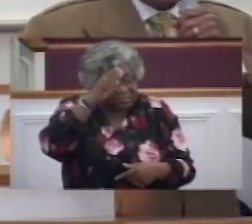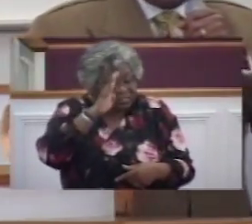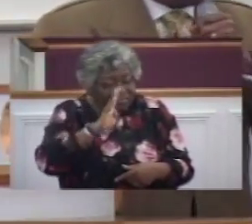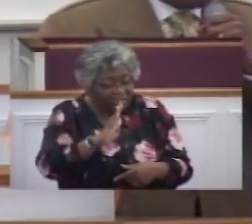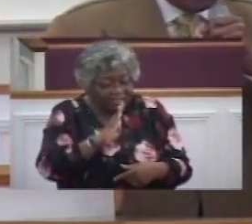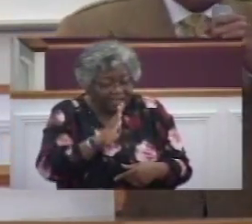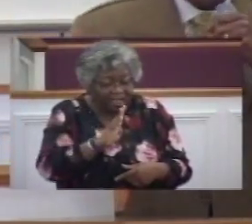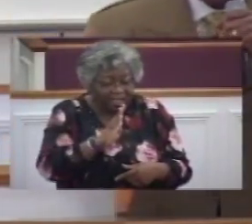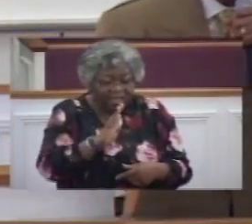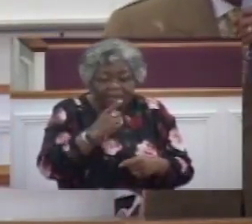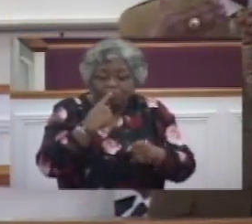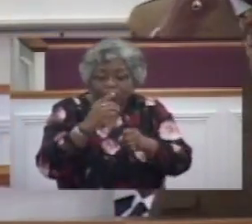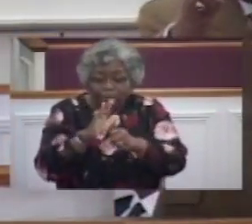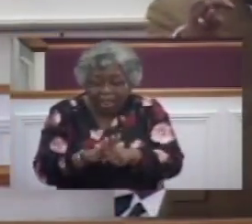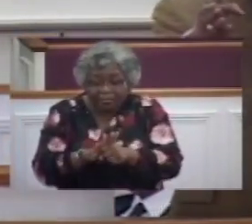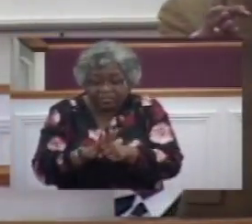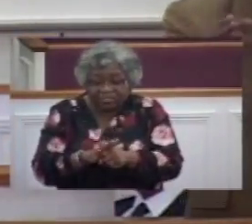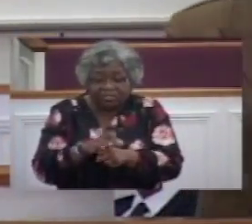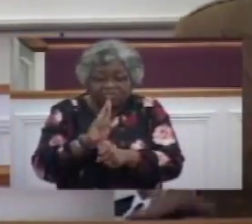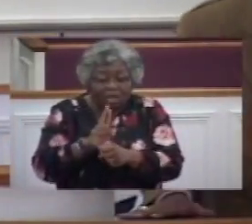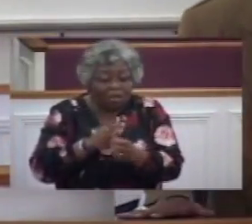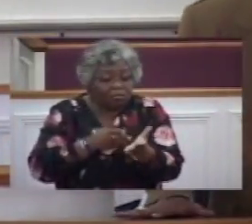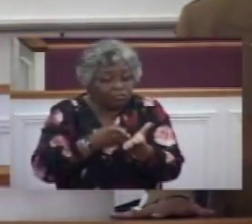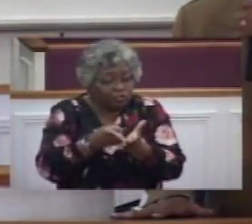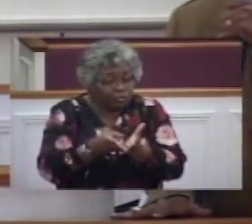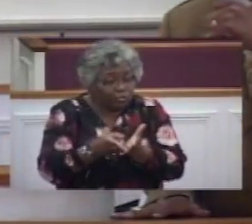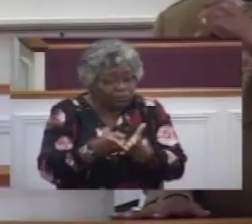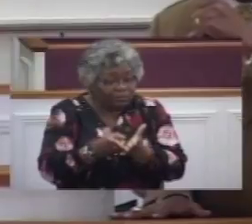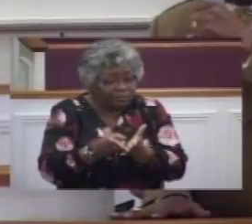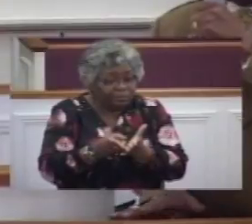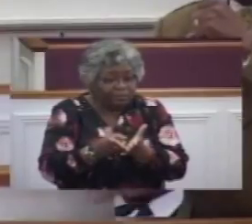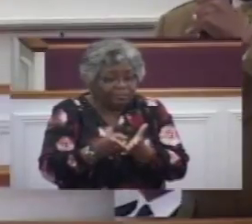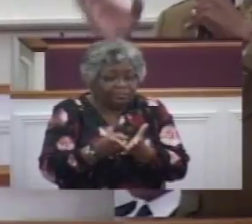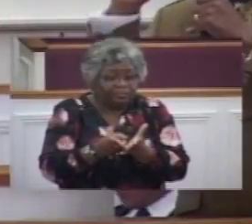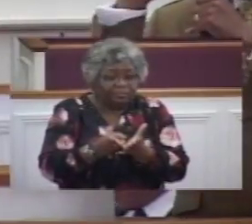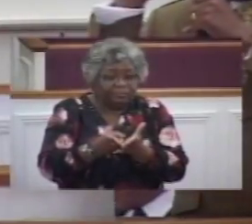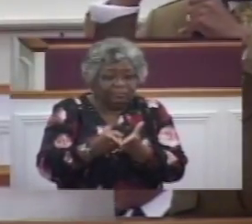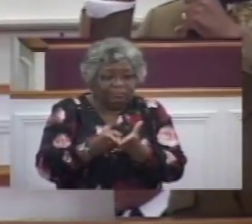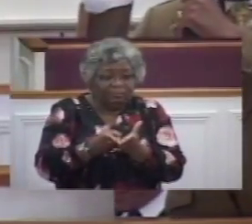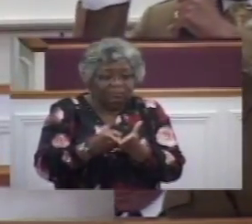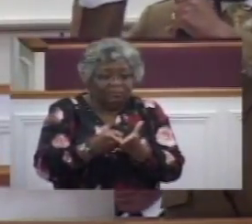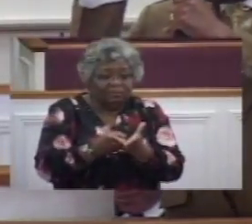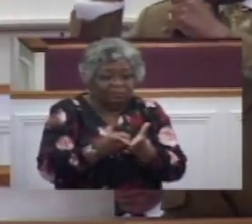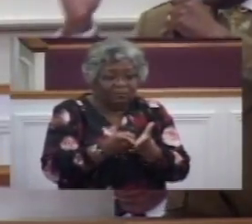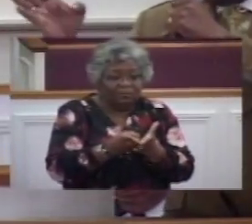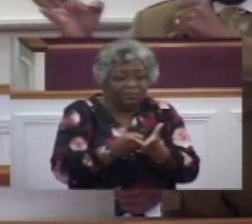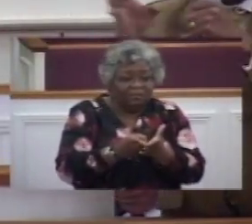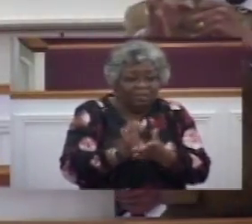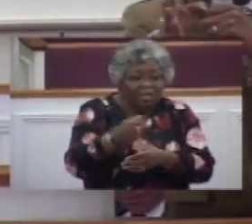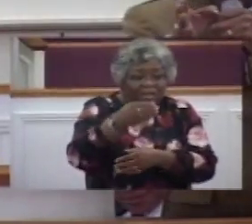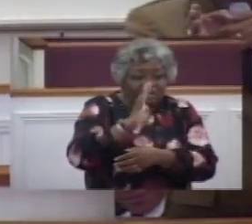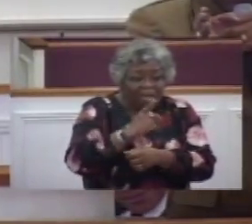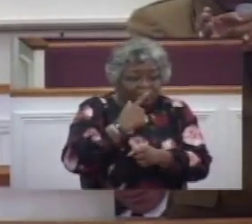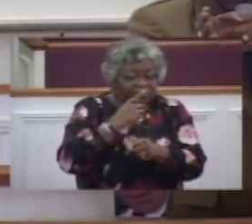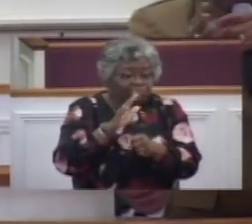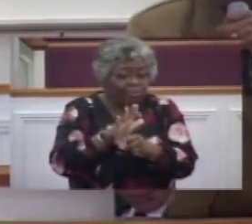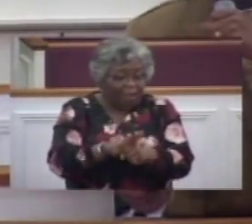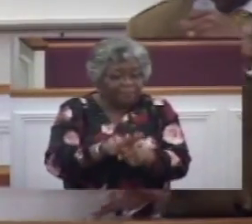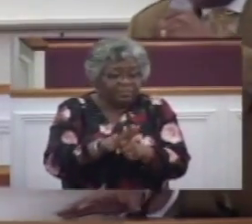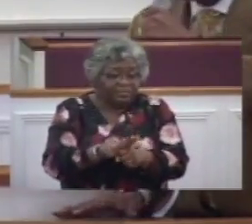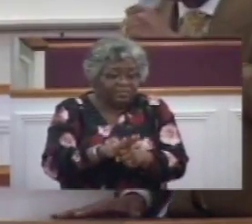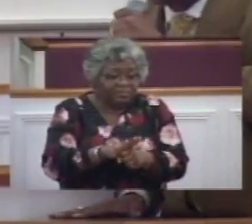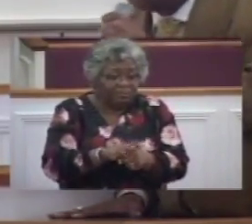God promises are true. Will y'all help me preach? Tell your neighbor, say, God's